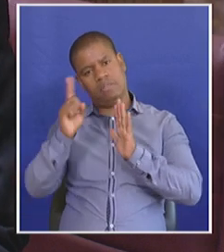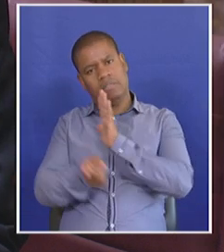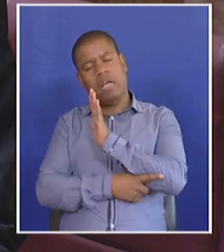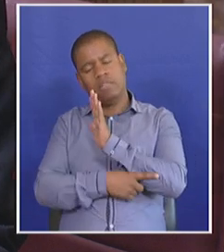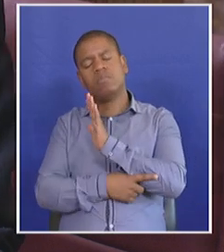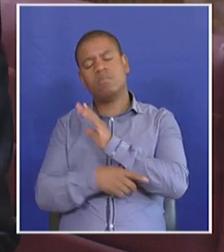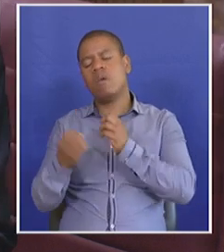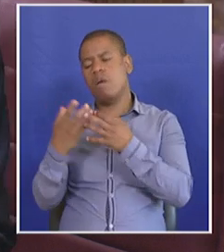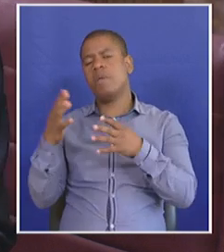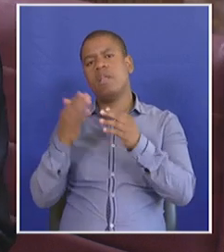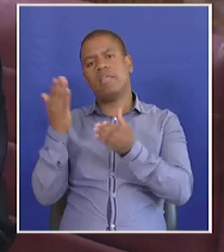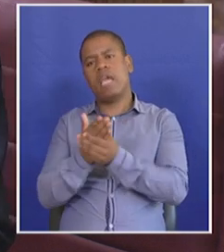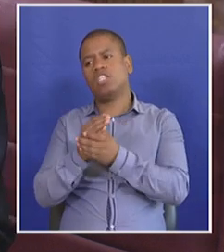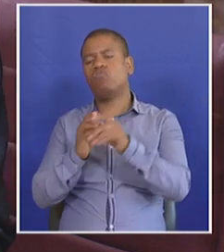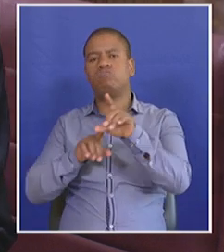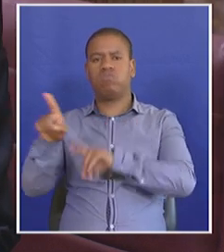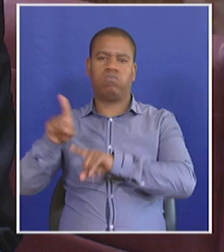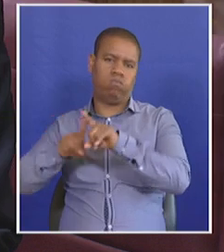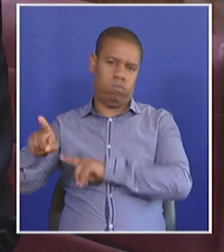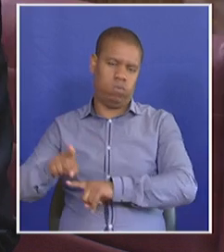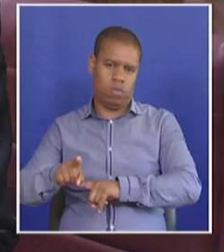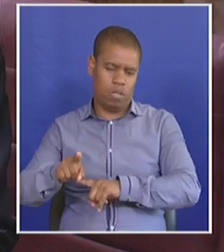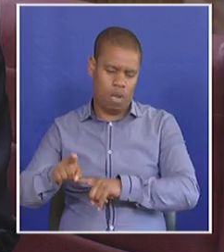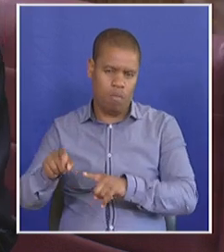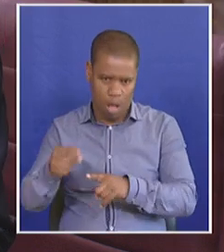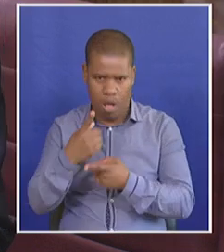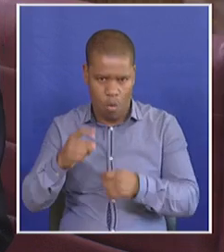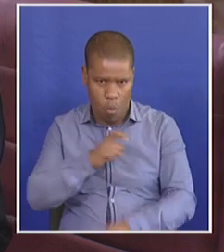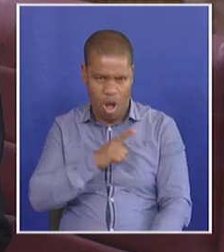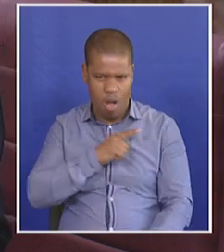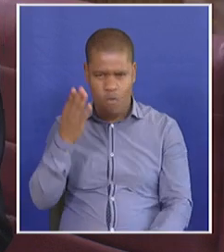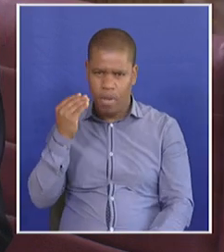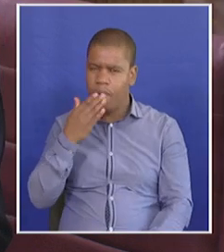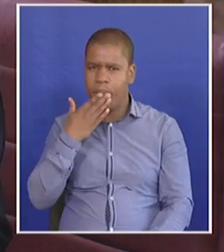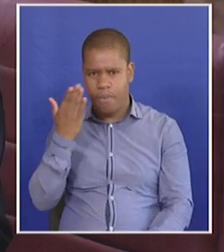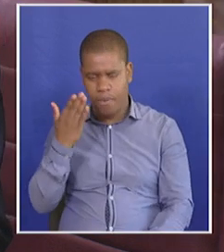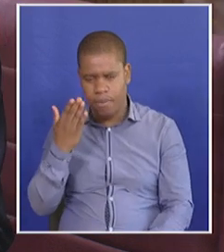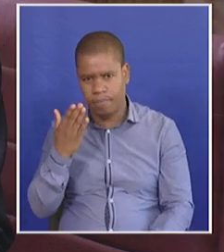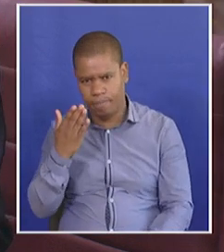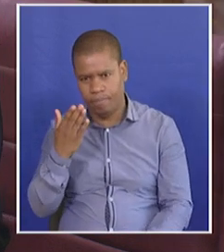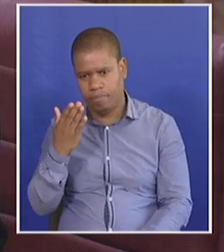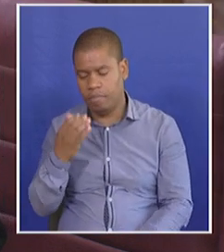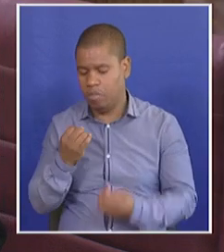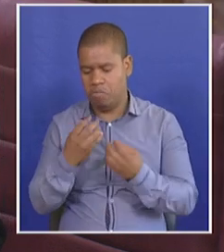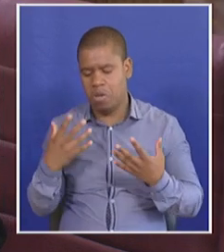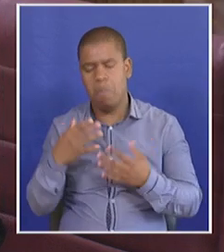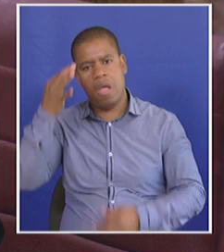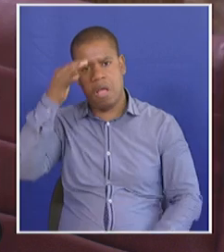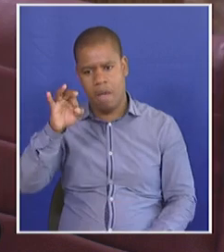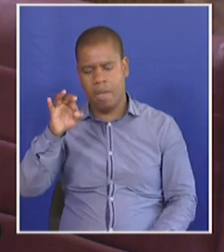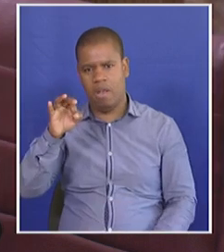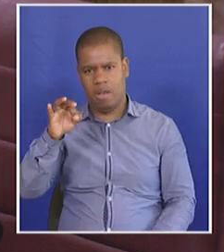these cases was government a party to and why, we don't have the information available as to how many was government a